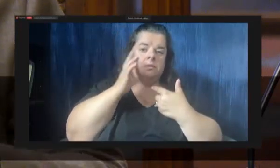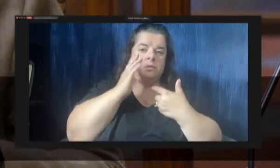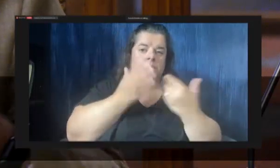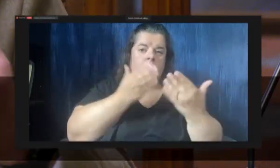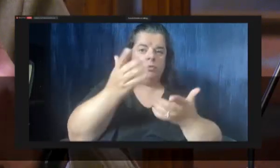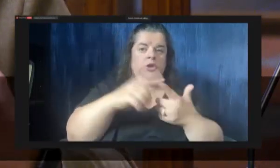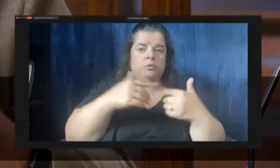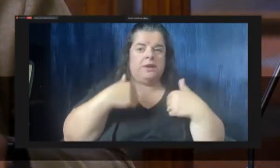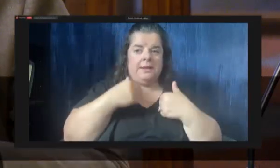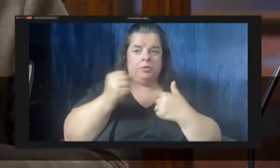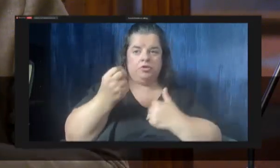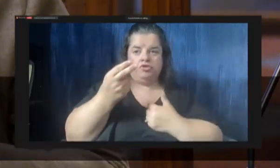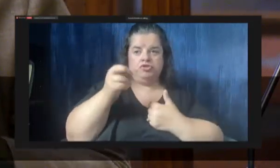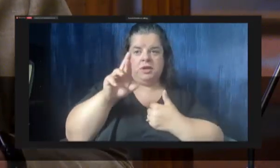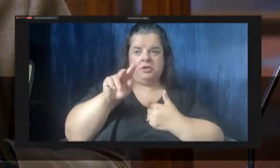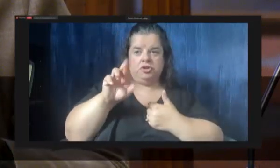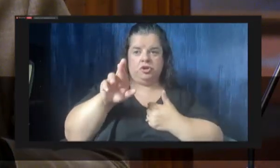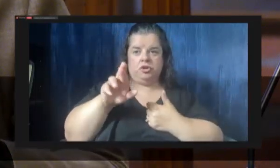shelter.